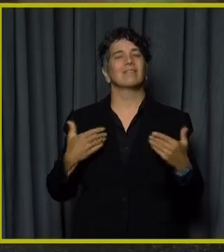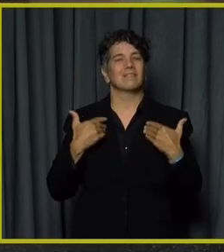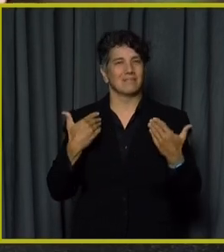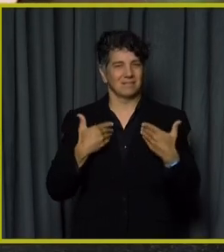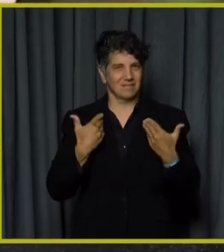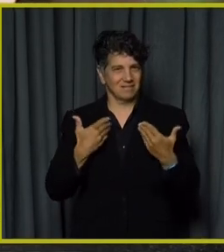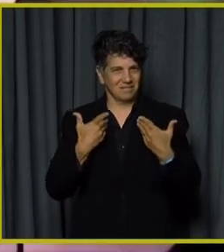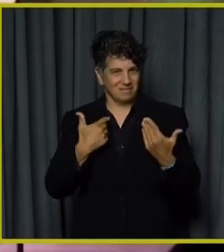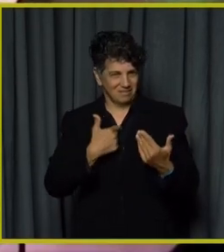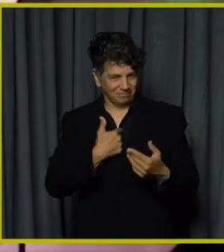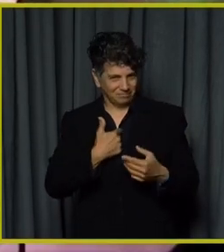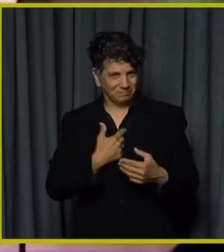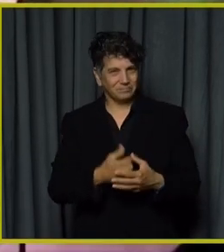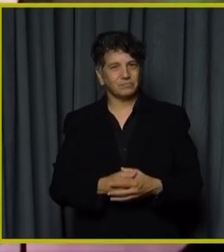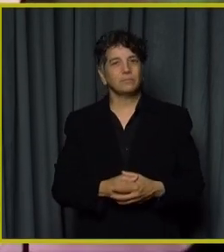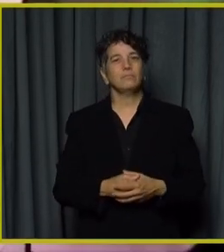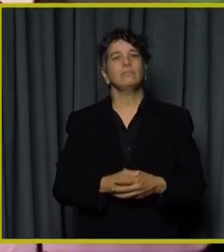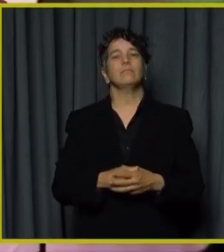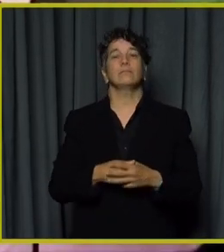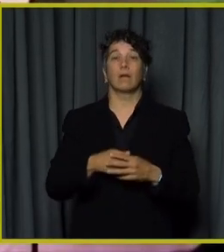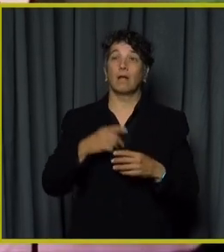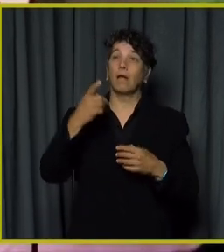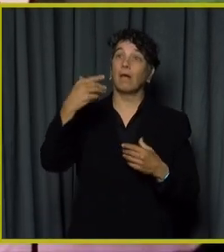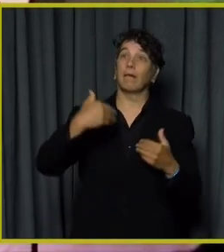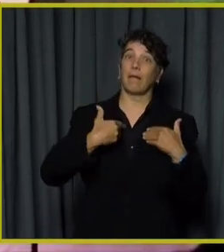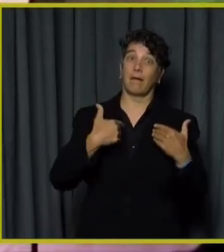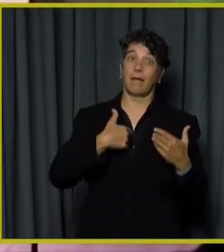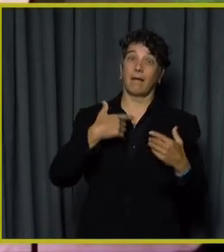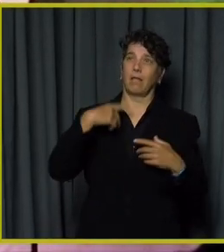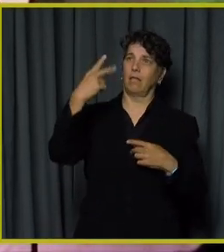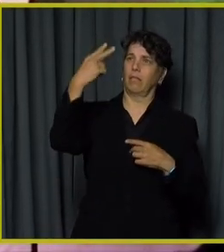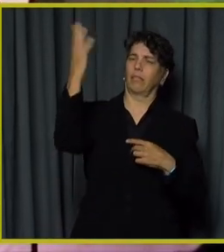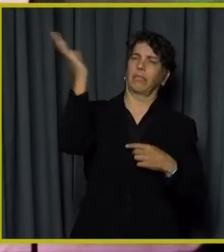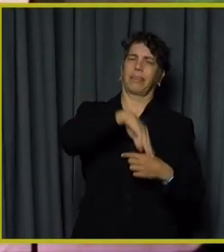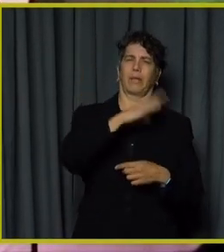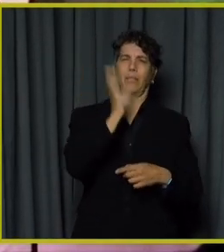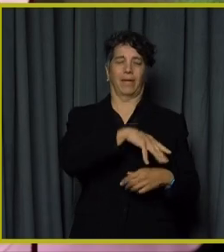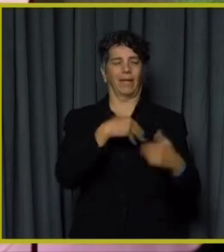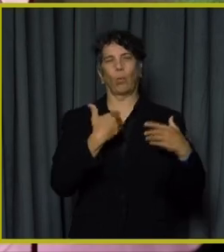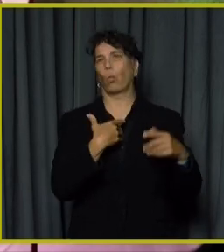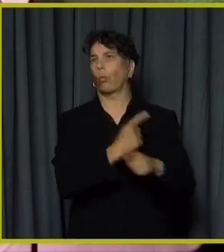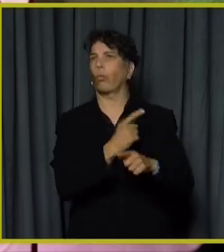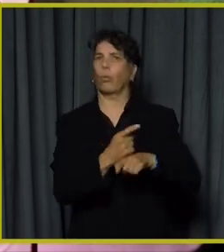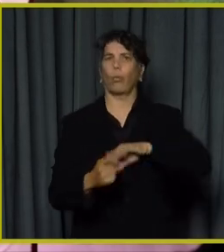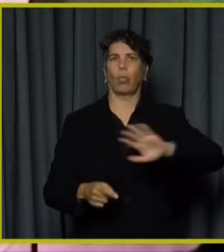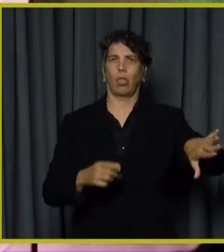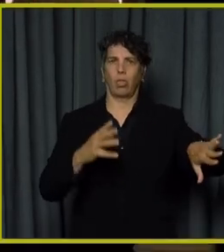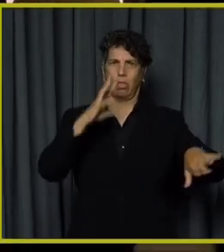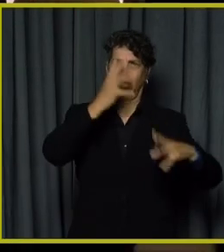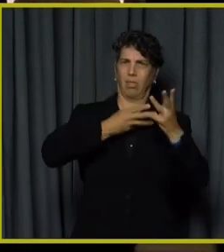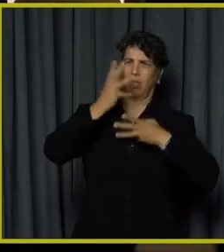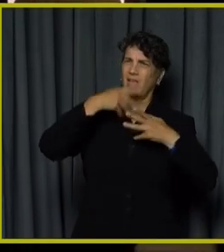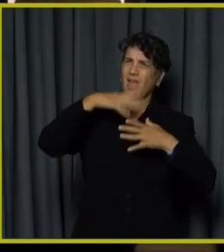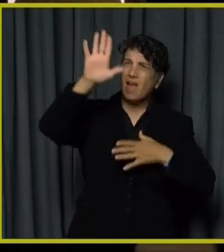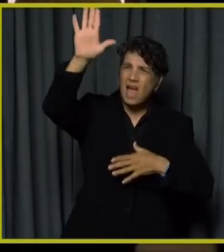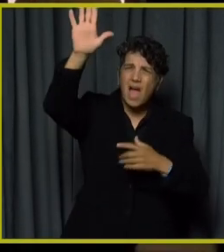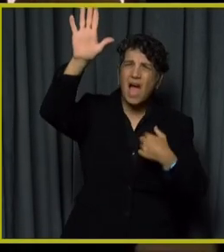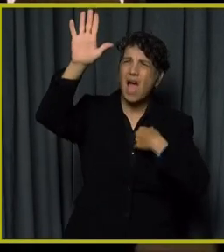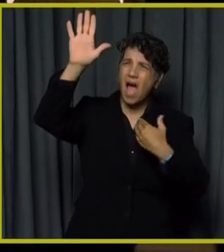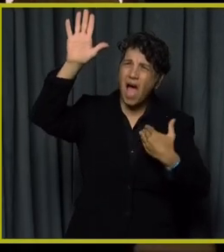put down. A lot of people around here don't really realize the issues that are going on.